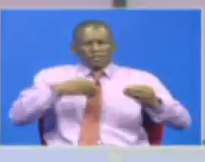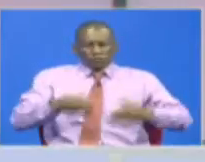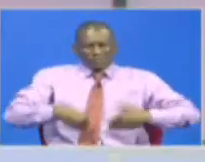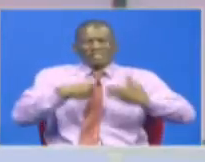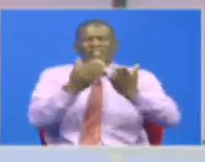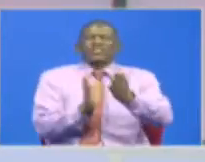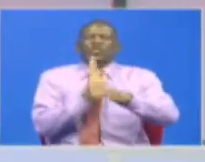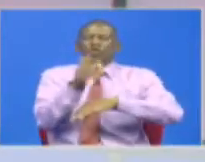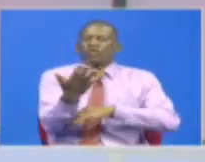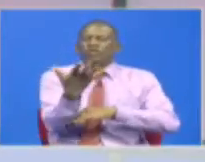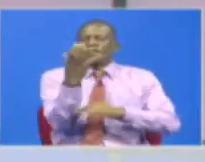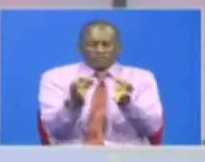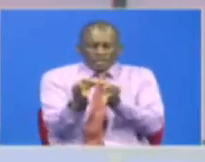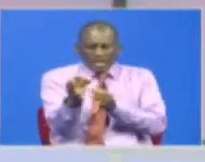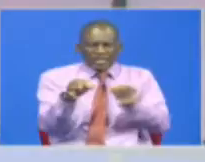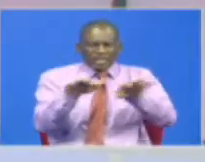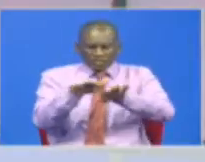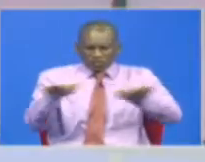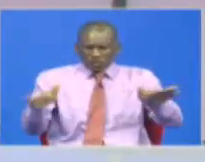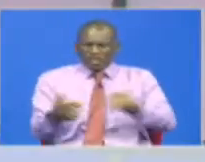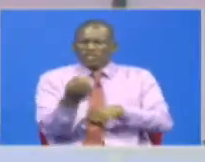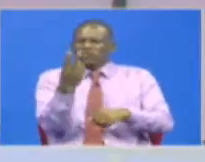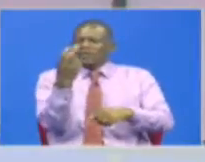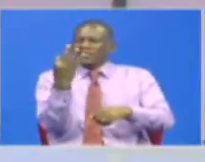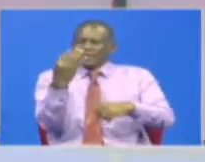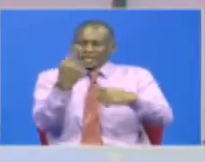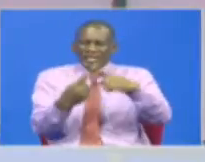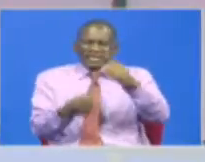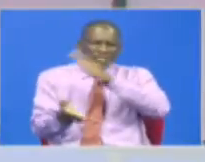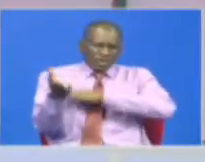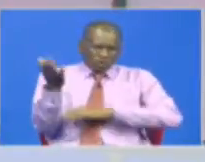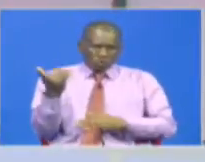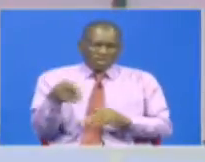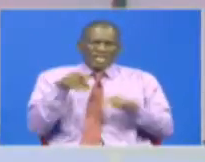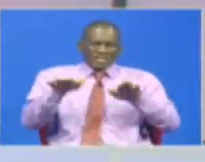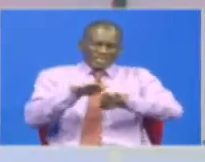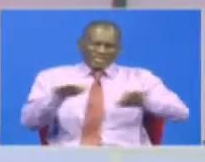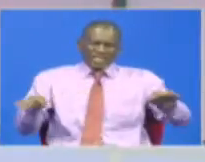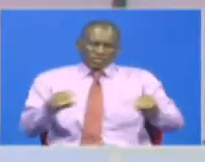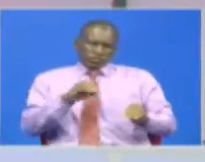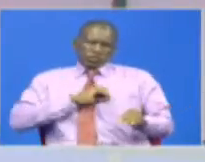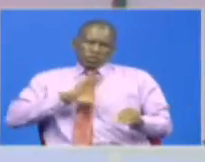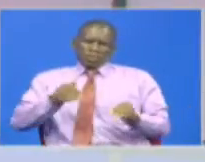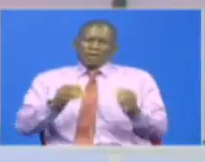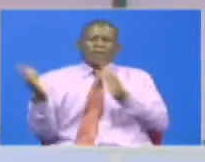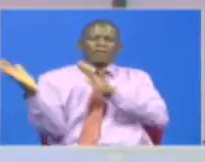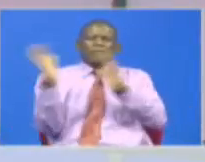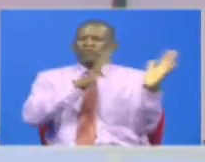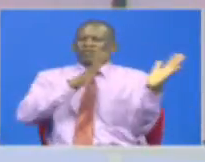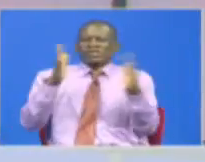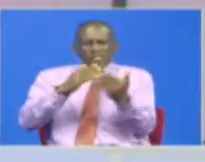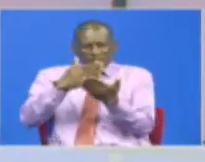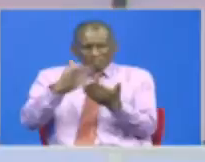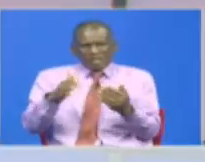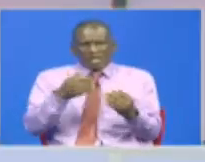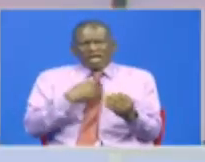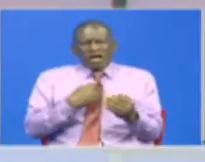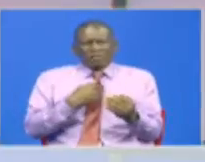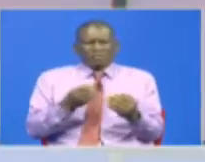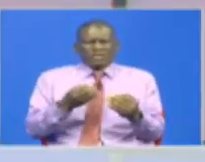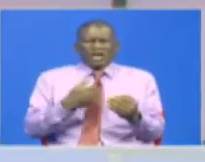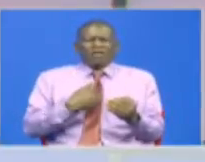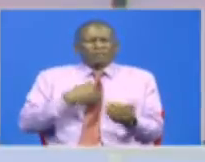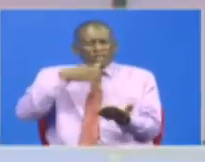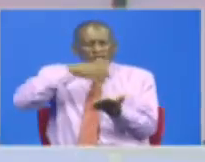50 acres of land some 23 years ago. The piece of land, which belongs to the Met Department, has been the subject of a protracted